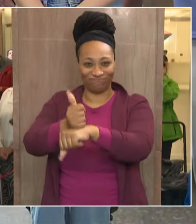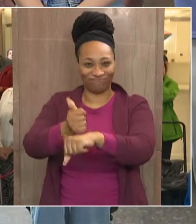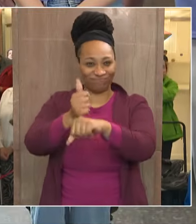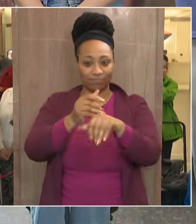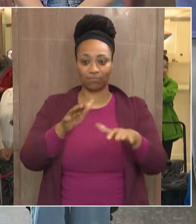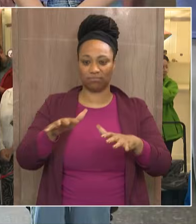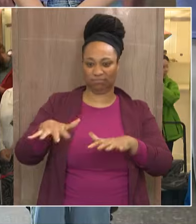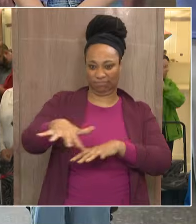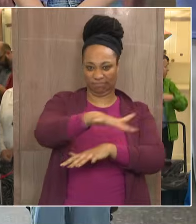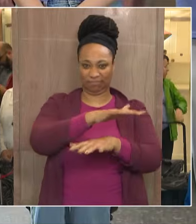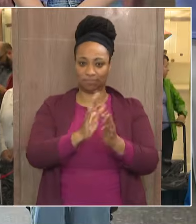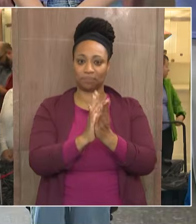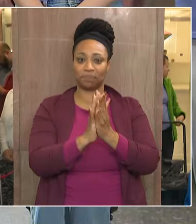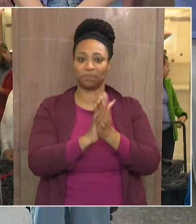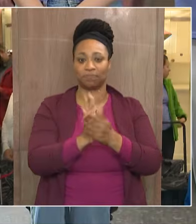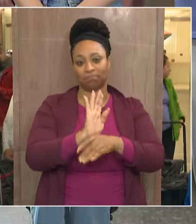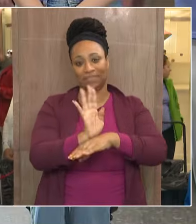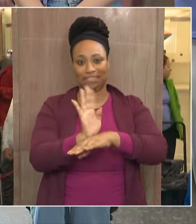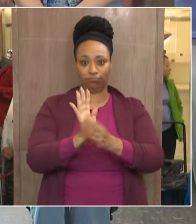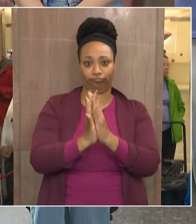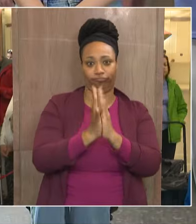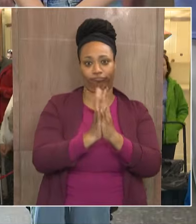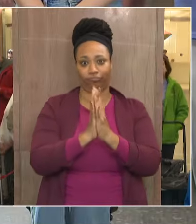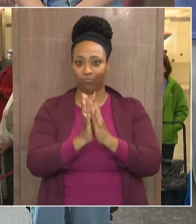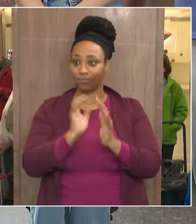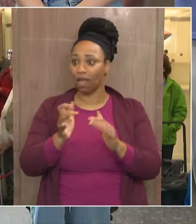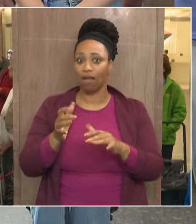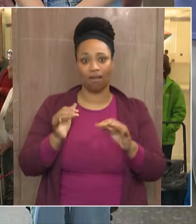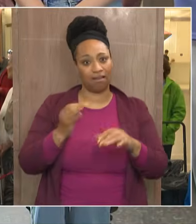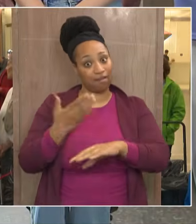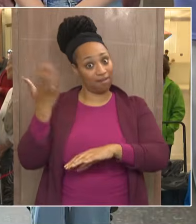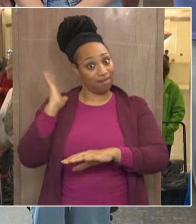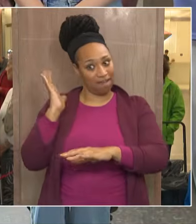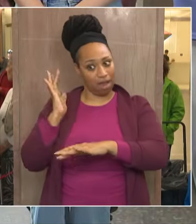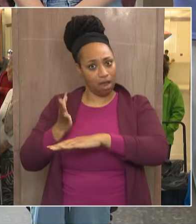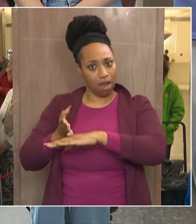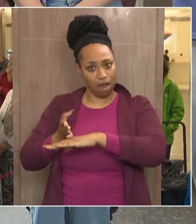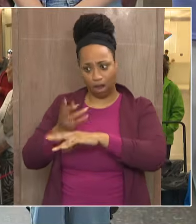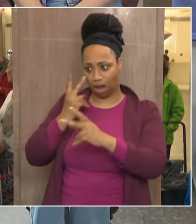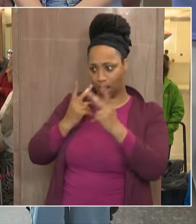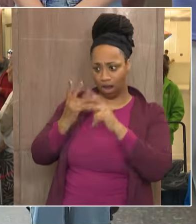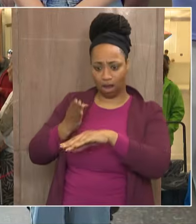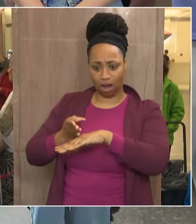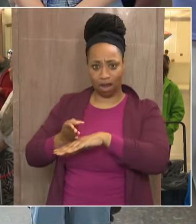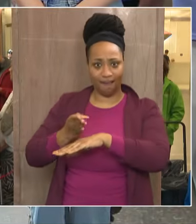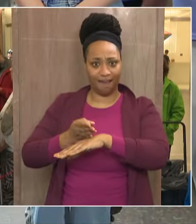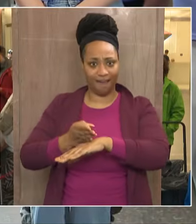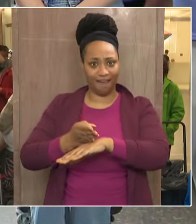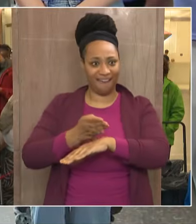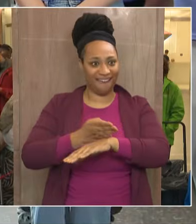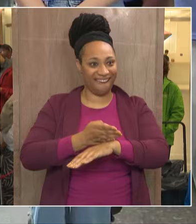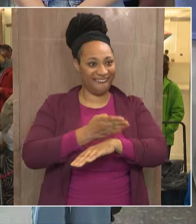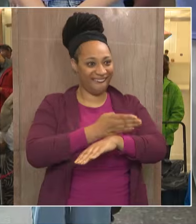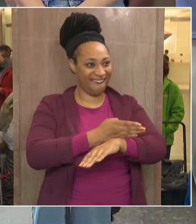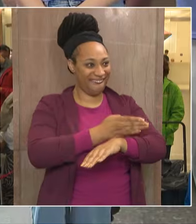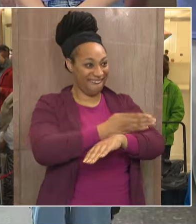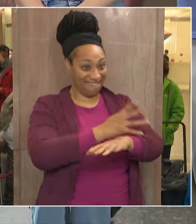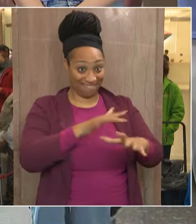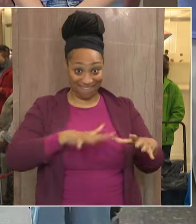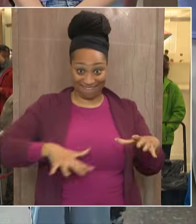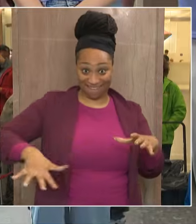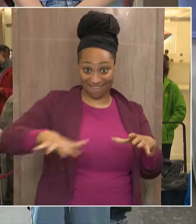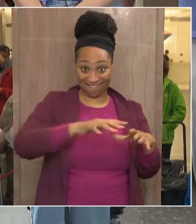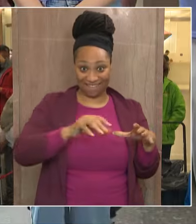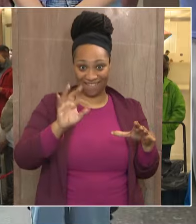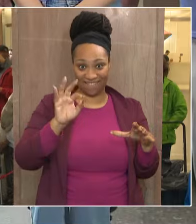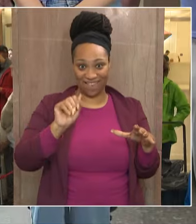improvements really enhance the identity of Farragut Square as a place to commemorate our unique DC history. And